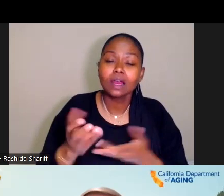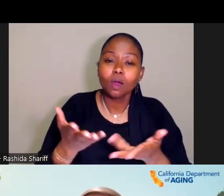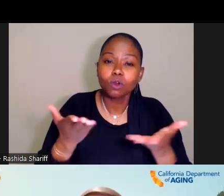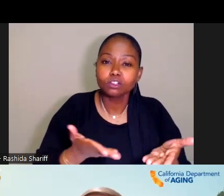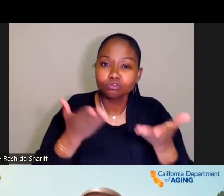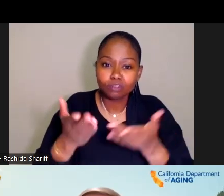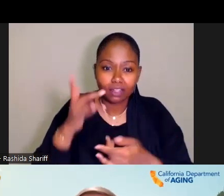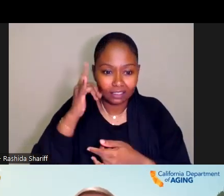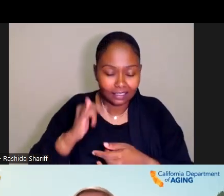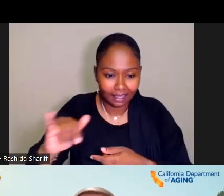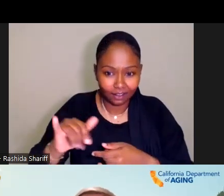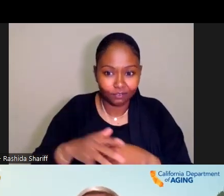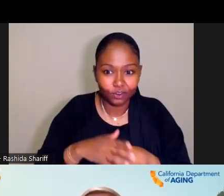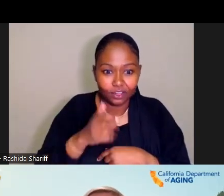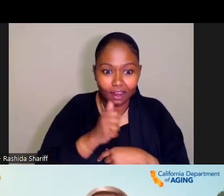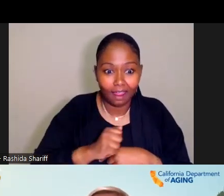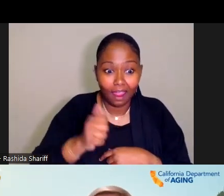Justice Coalition's